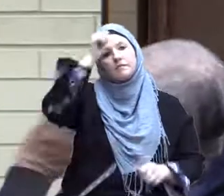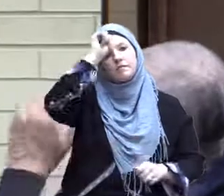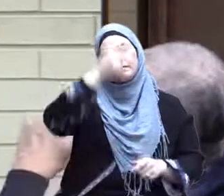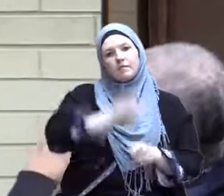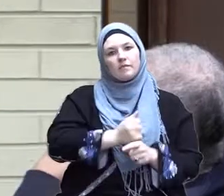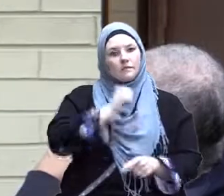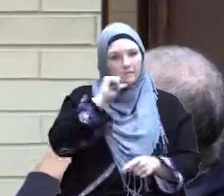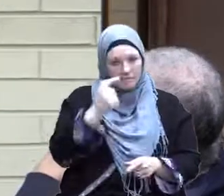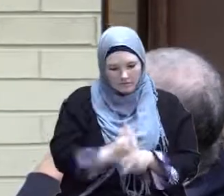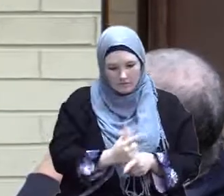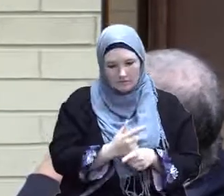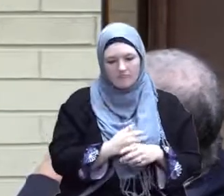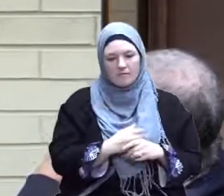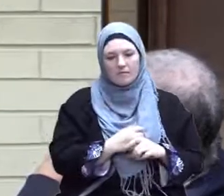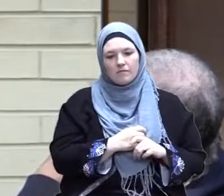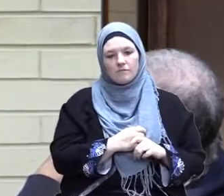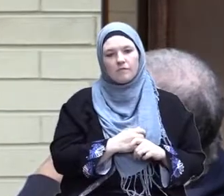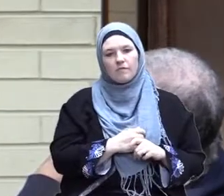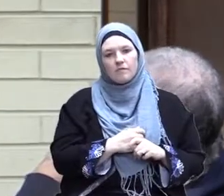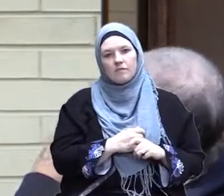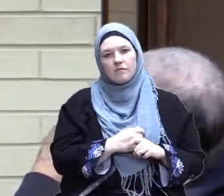sisters,